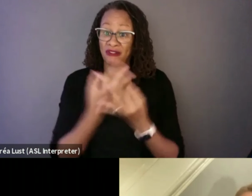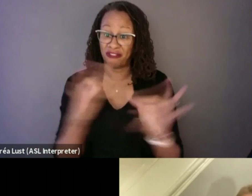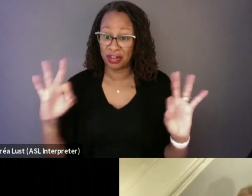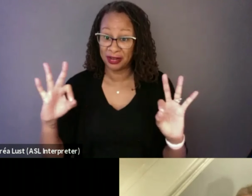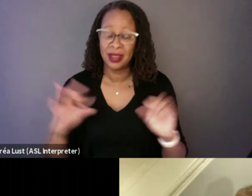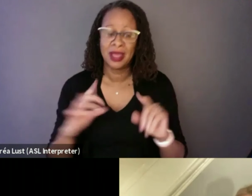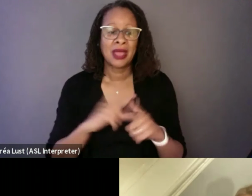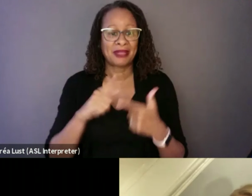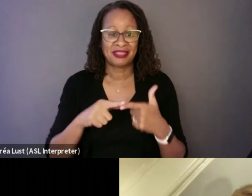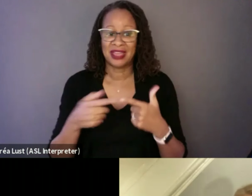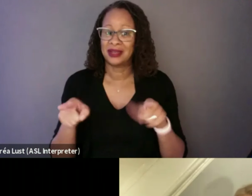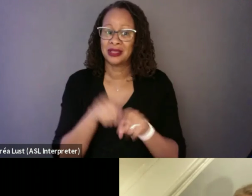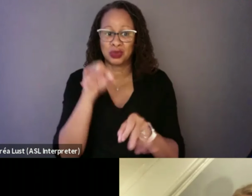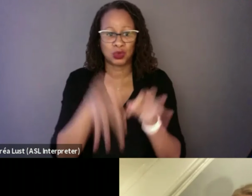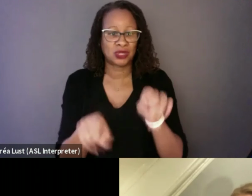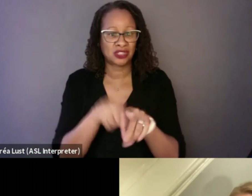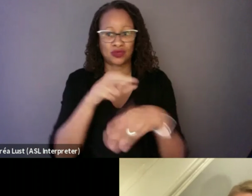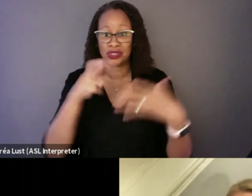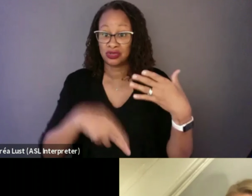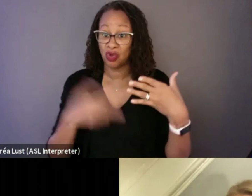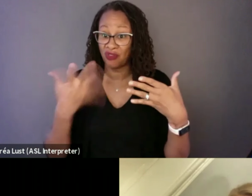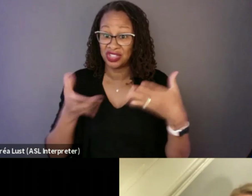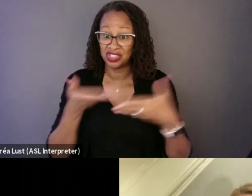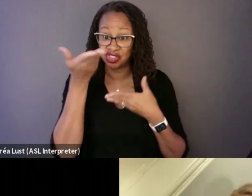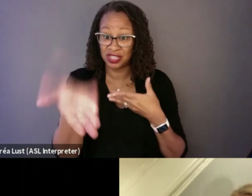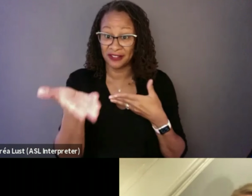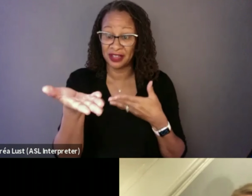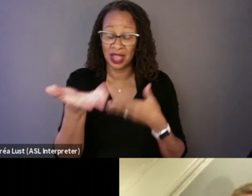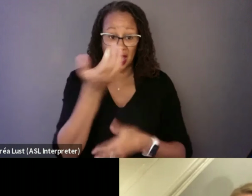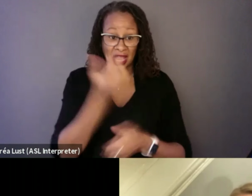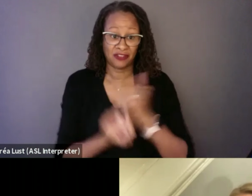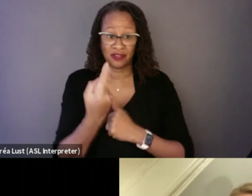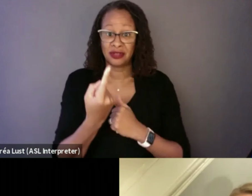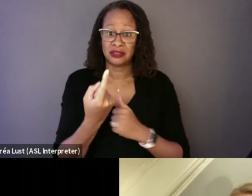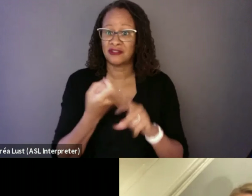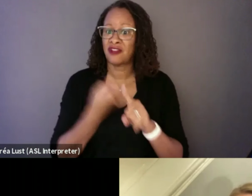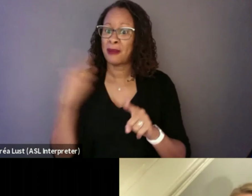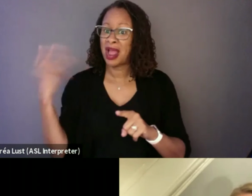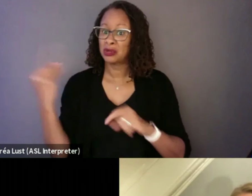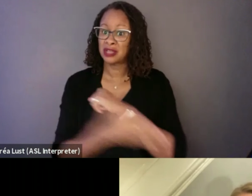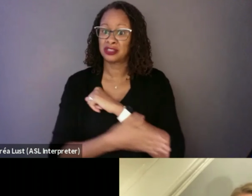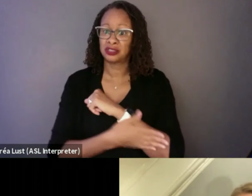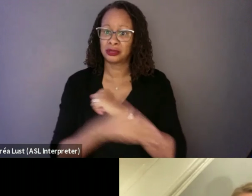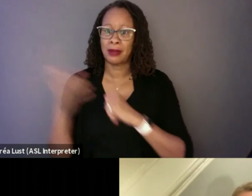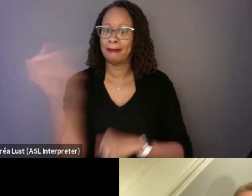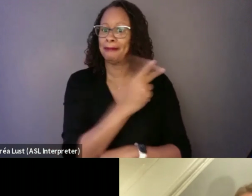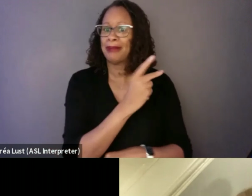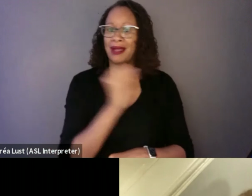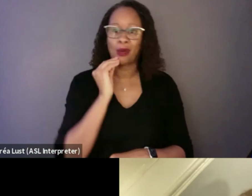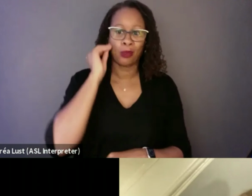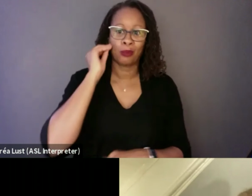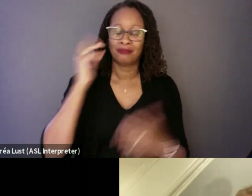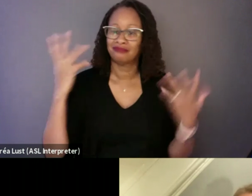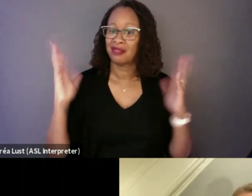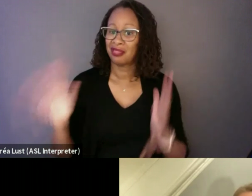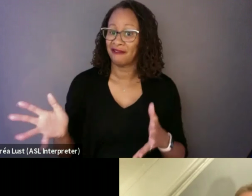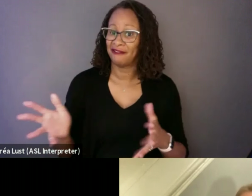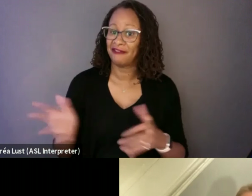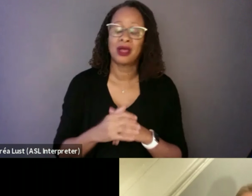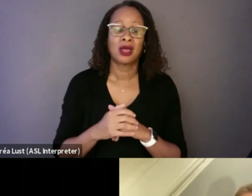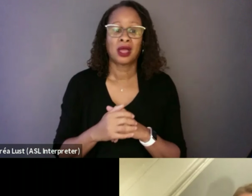But then as soon as the result was given and everybody from outside the country had gone back home,